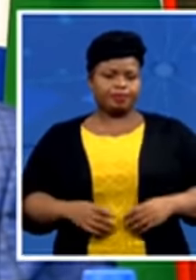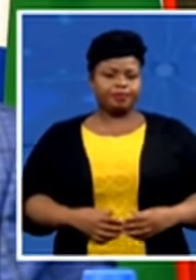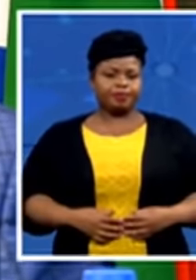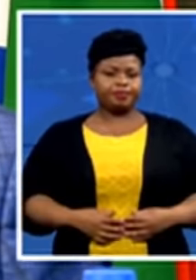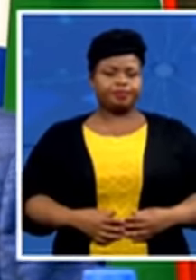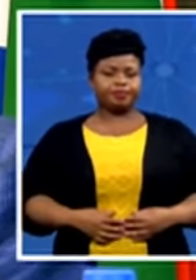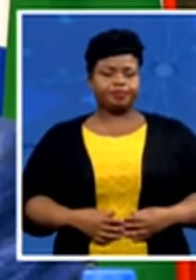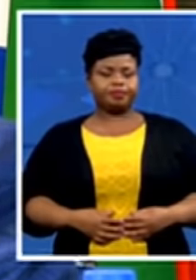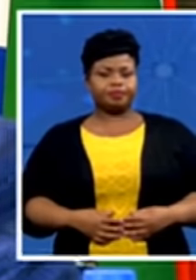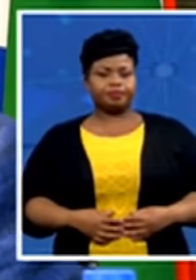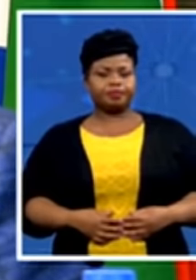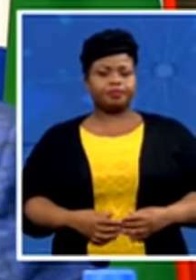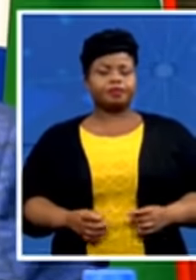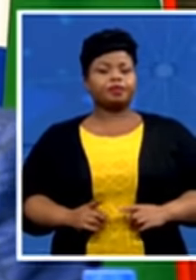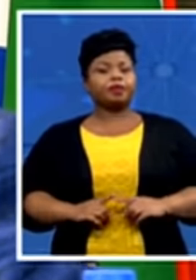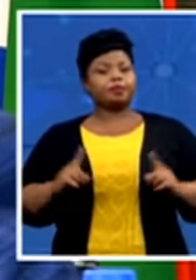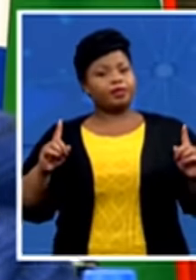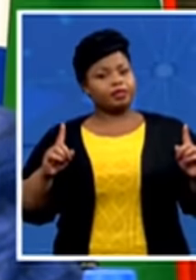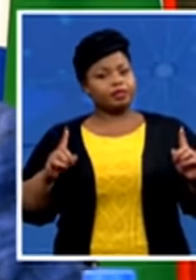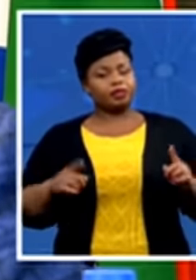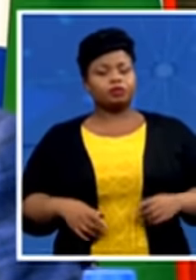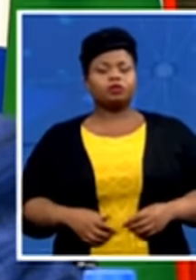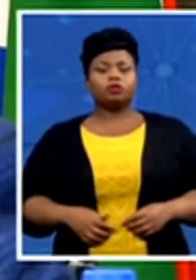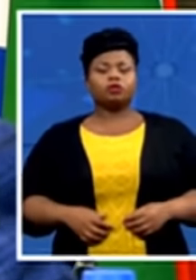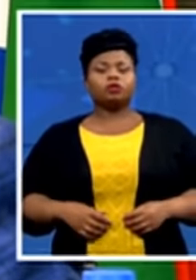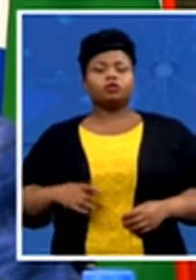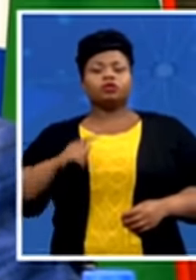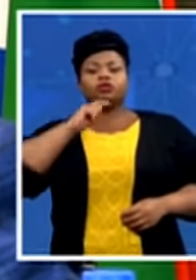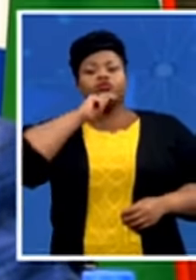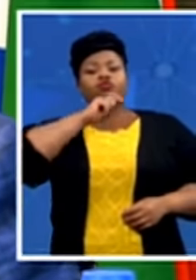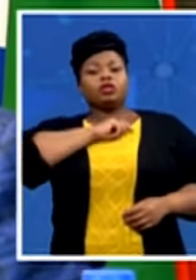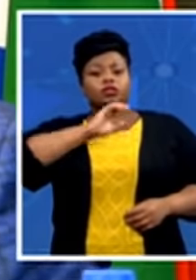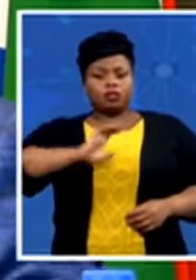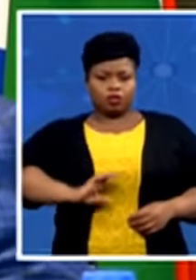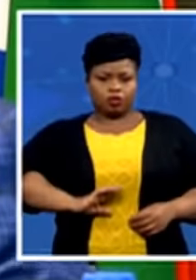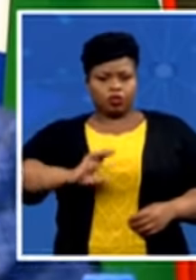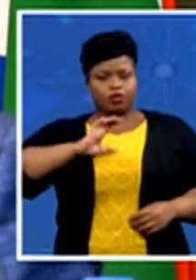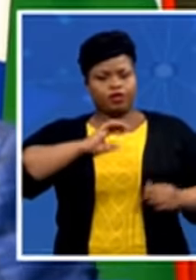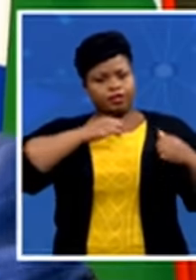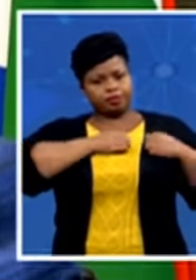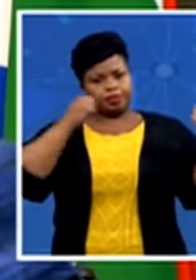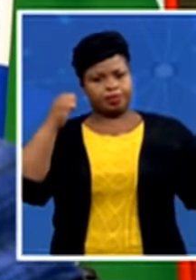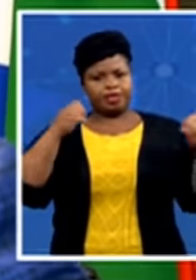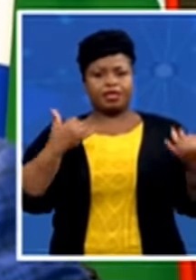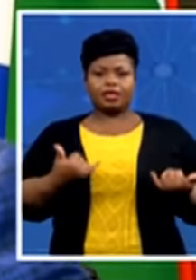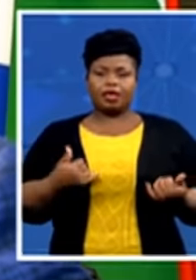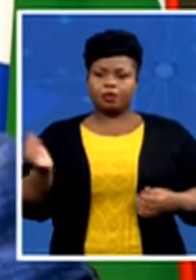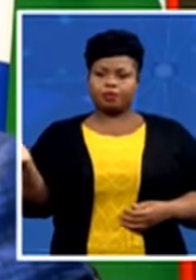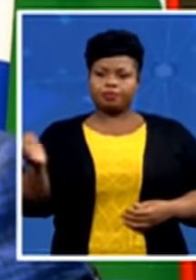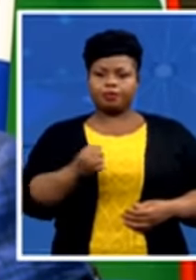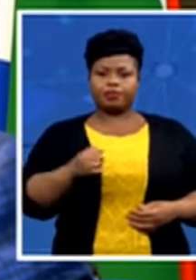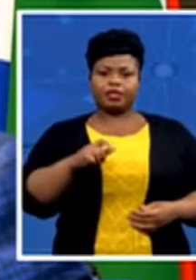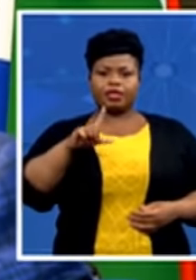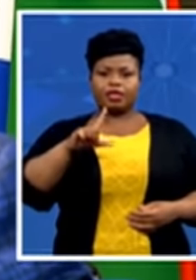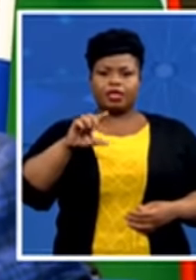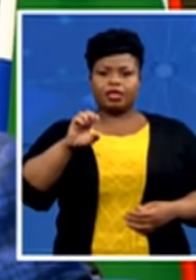enhancing the trust and confidence on the matter, we have appointed Lekwa Consulting. I guess you can check their profile.